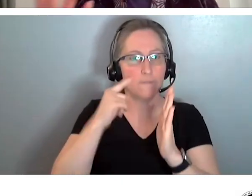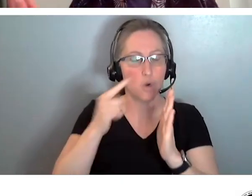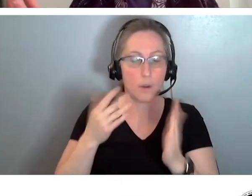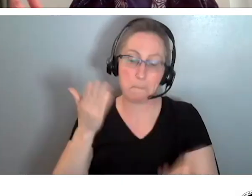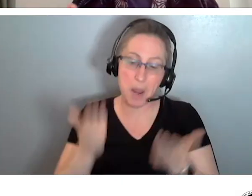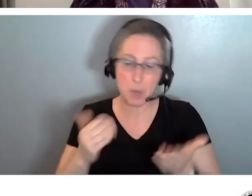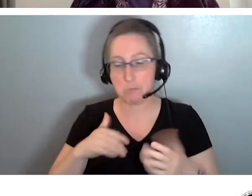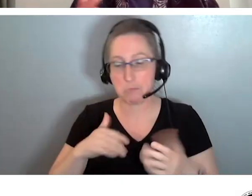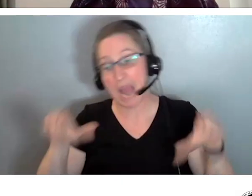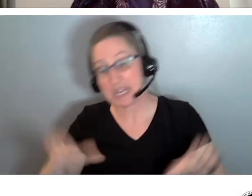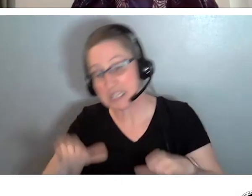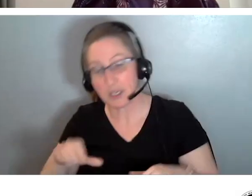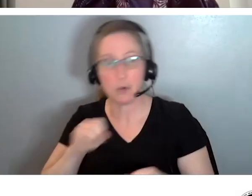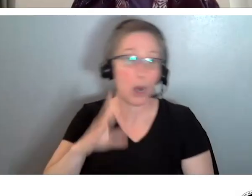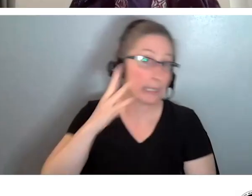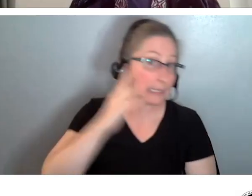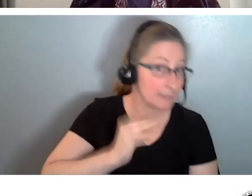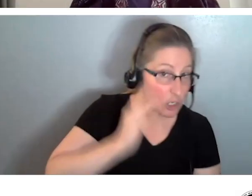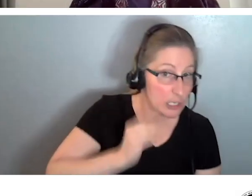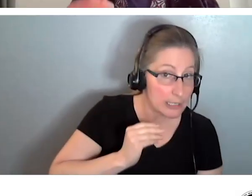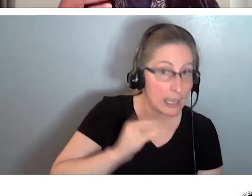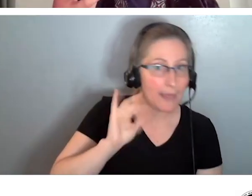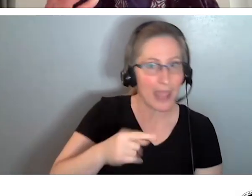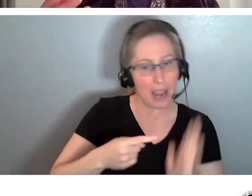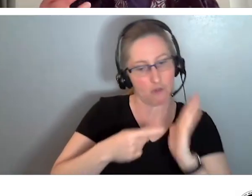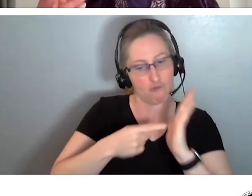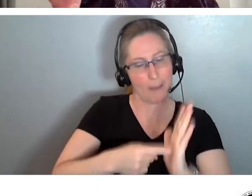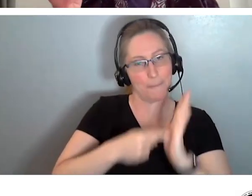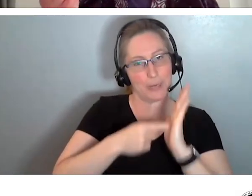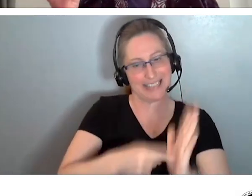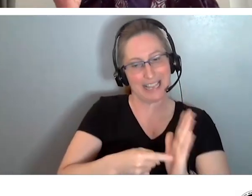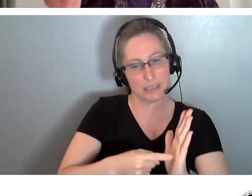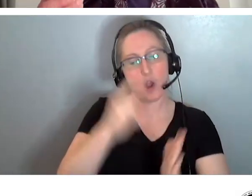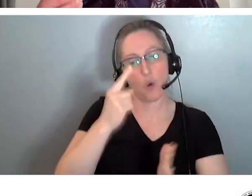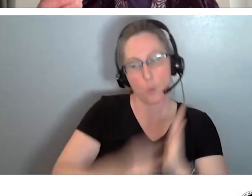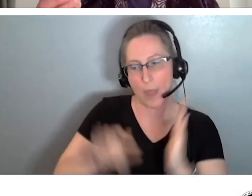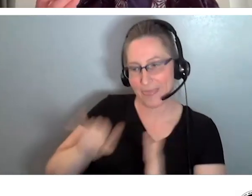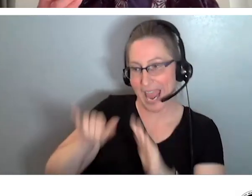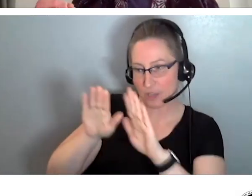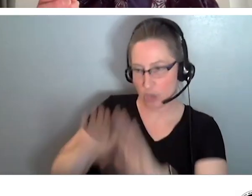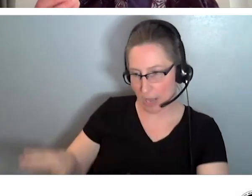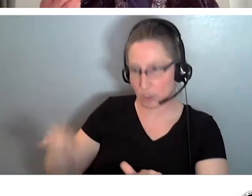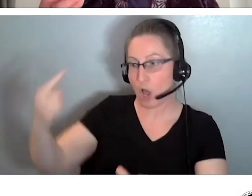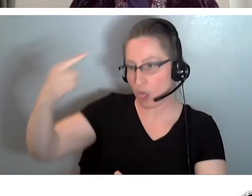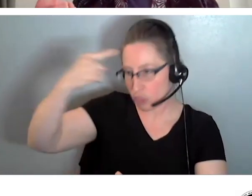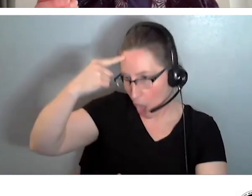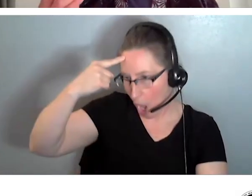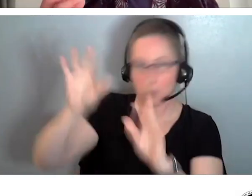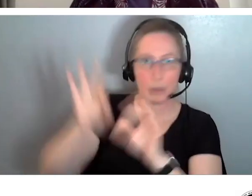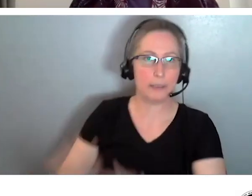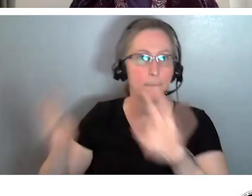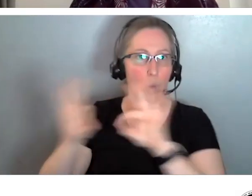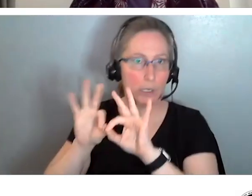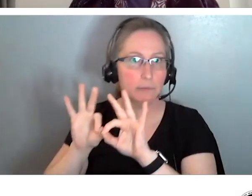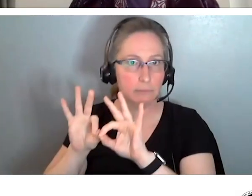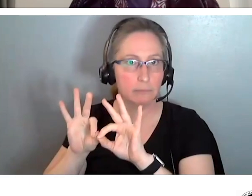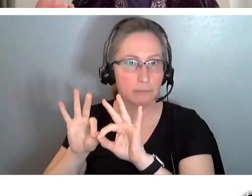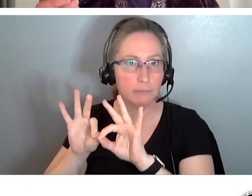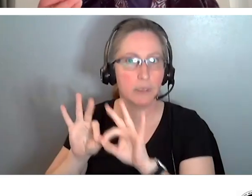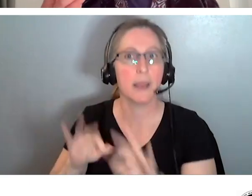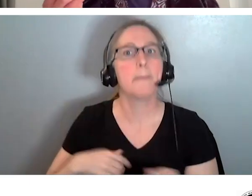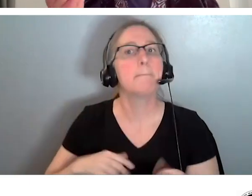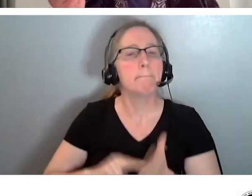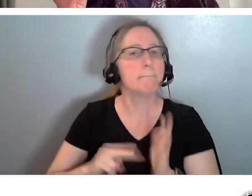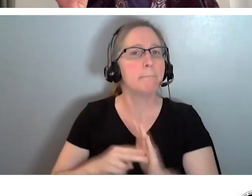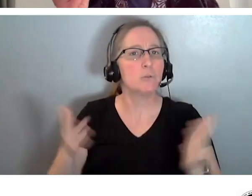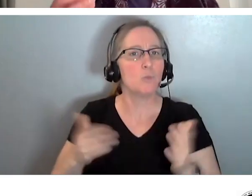an activity, an experience that represents what the child thought was most important. In